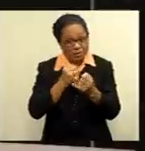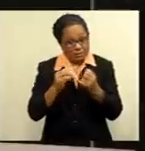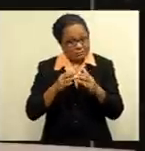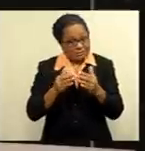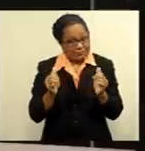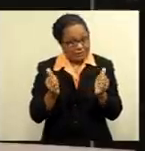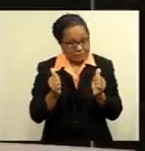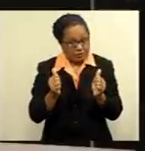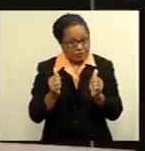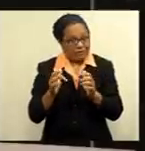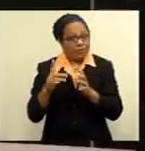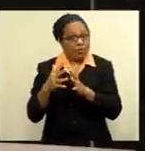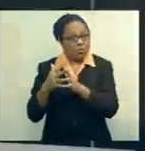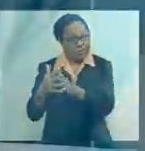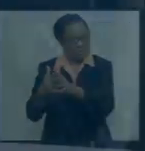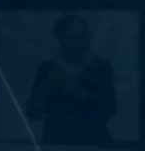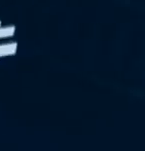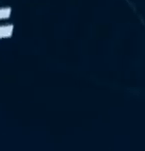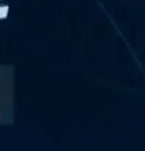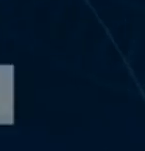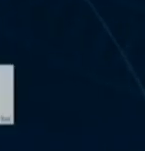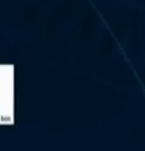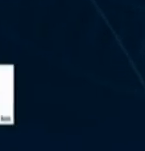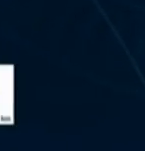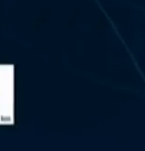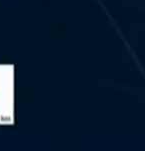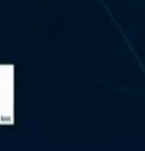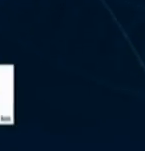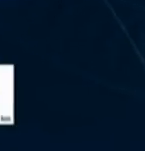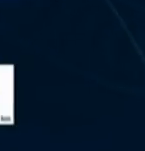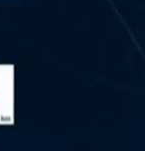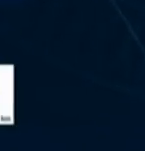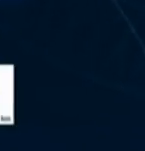in the Western and Central divisions?